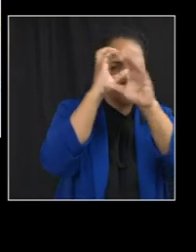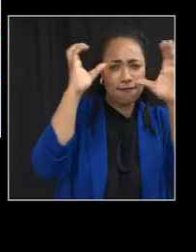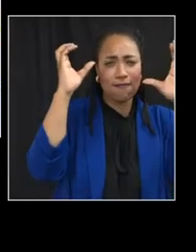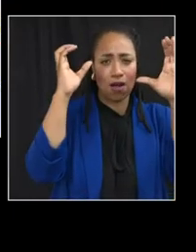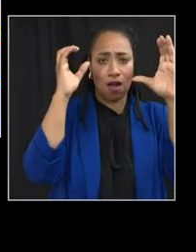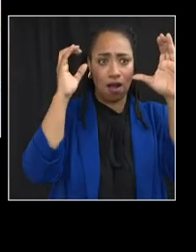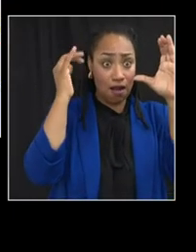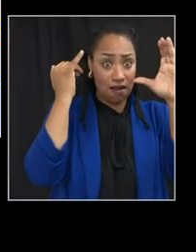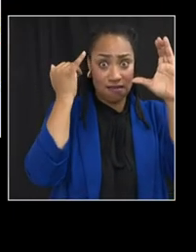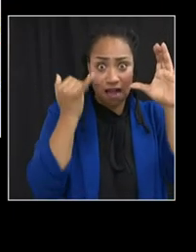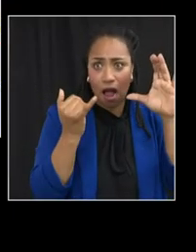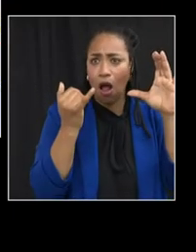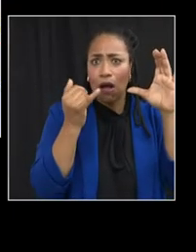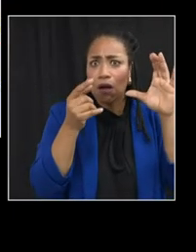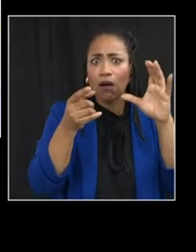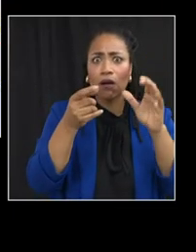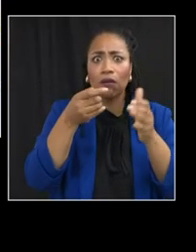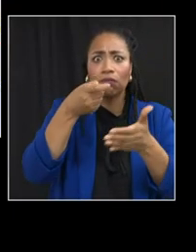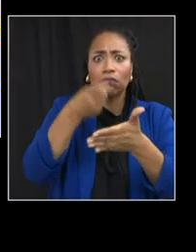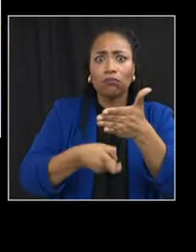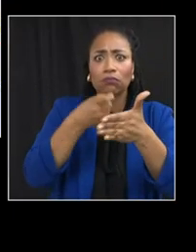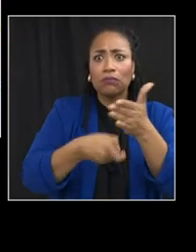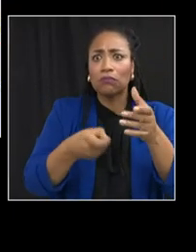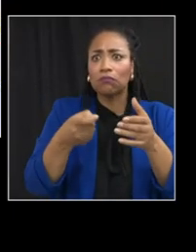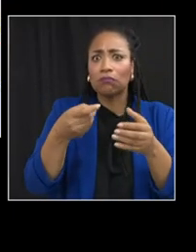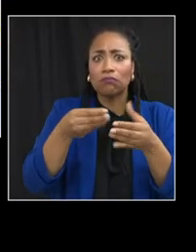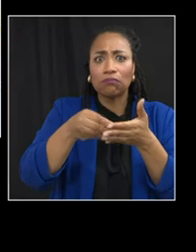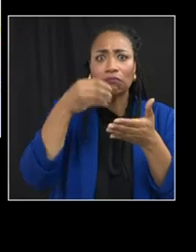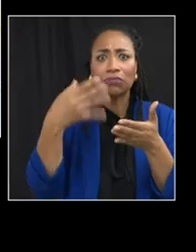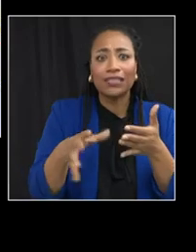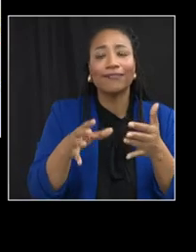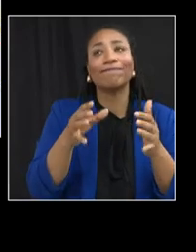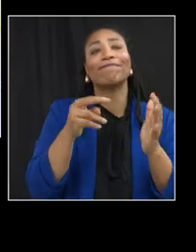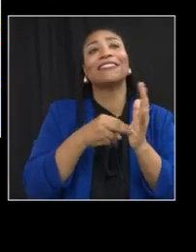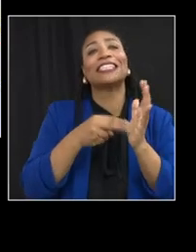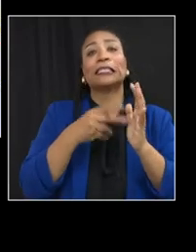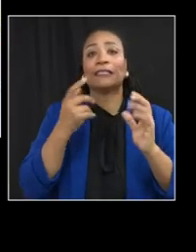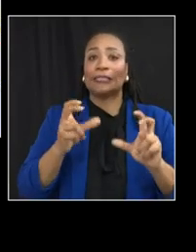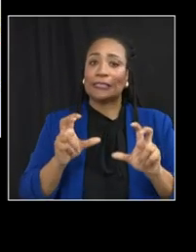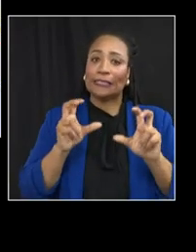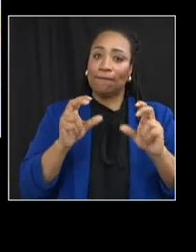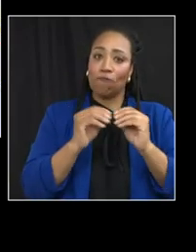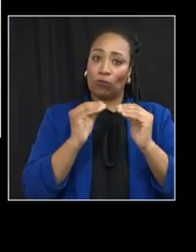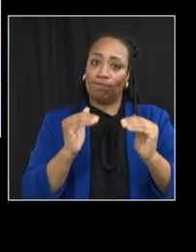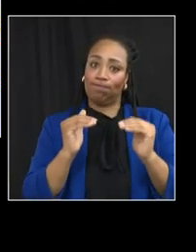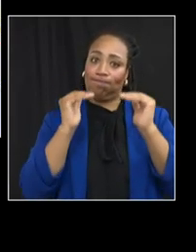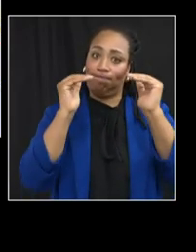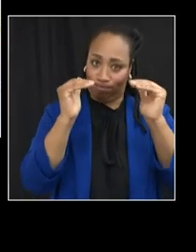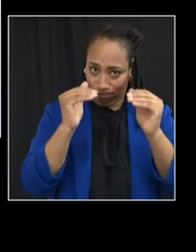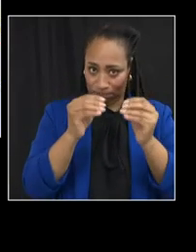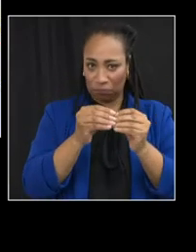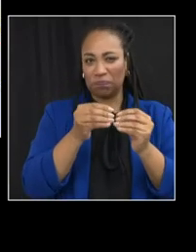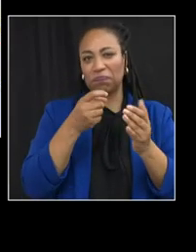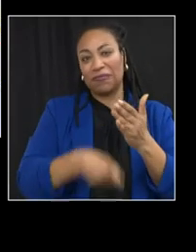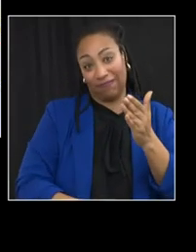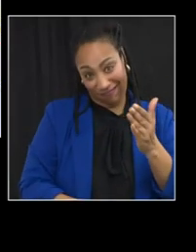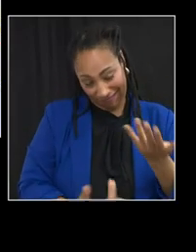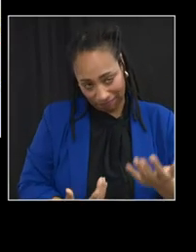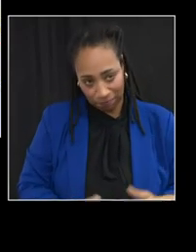grow. And so we also have to make sure that we are investing in our